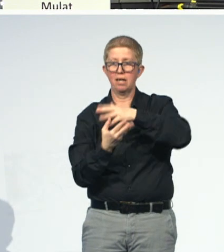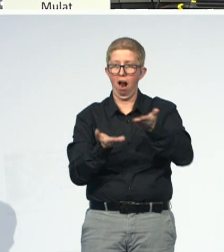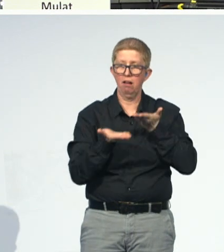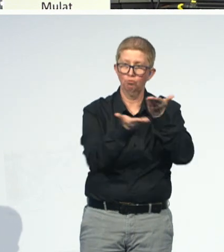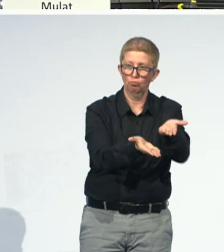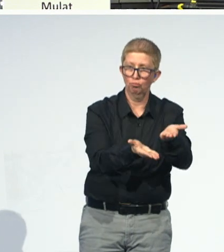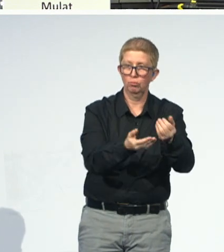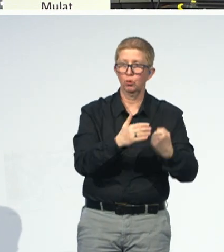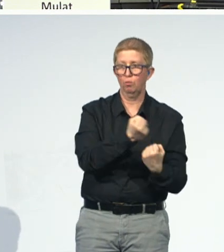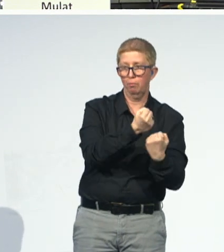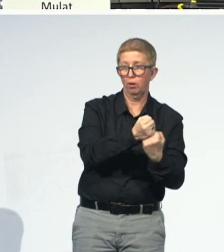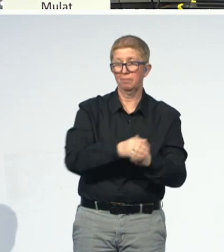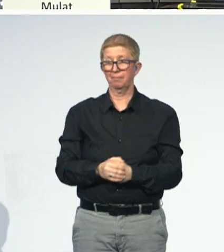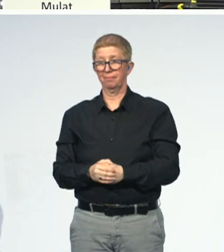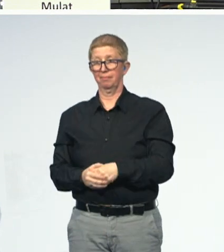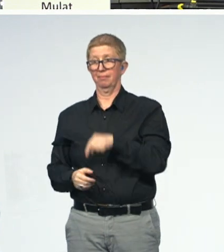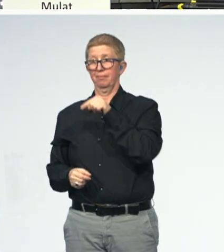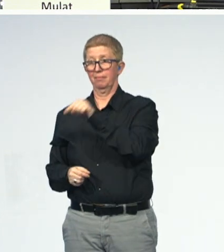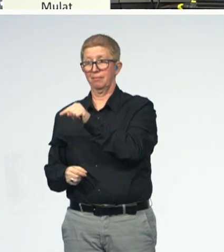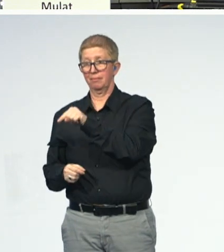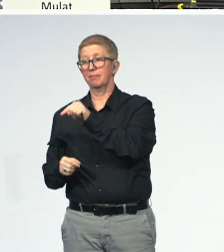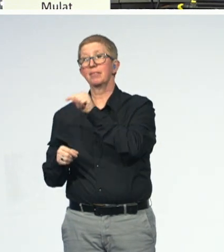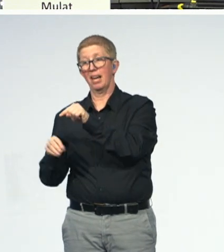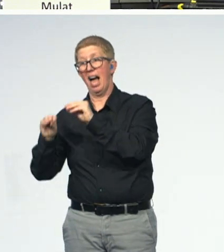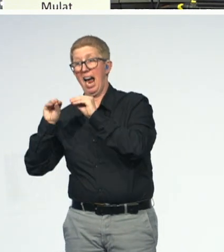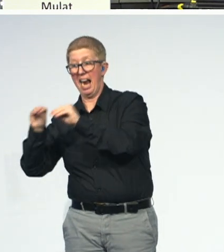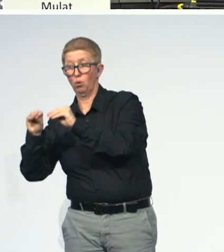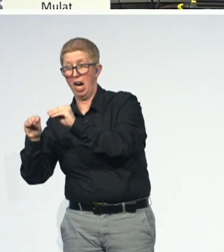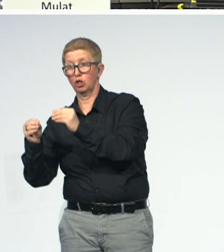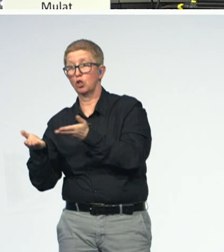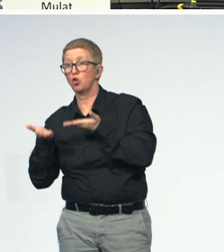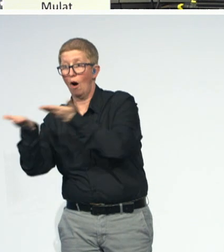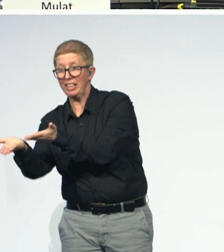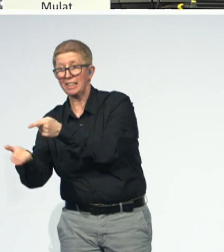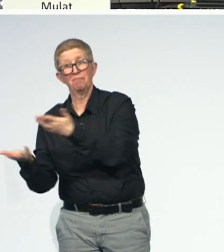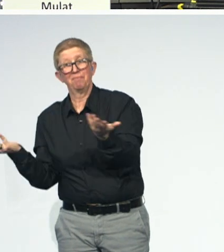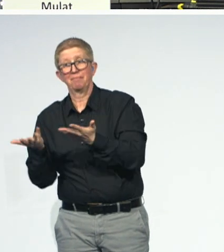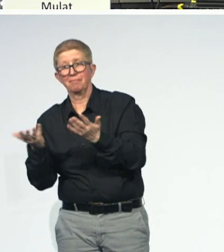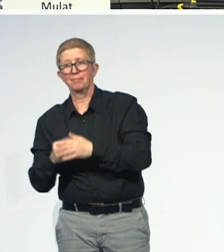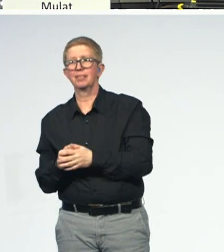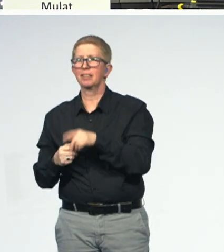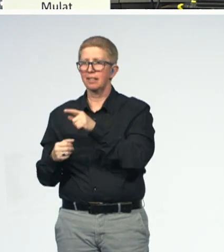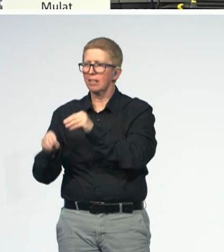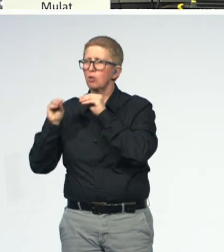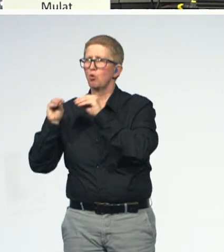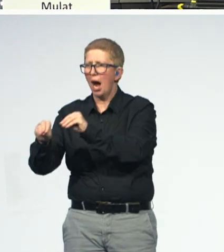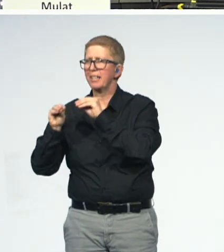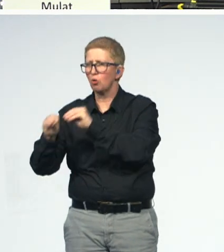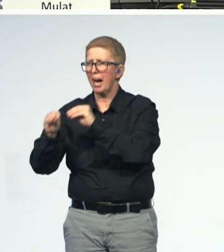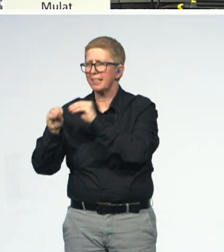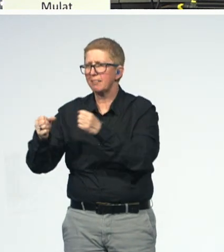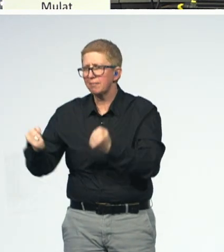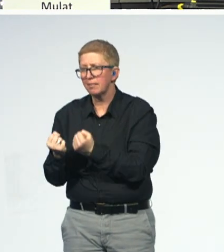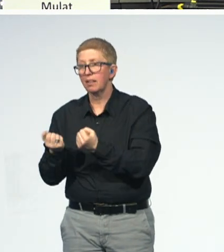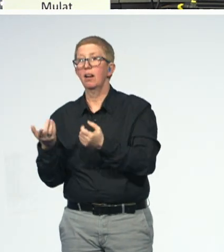In the educational services, we have in-service training for teachers